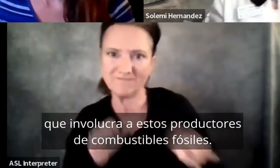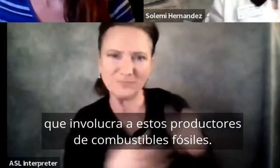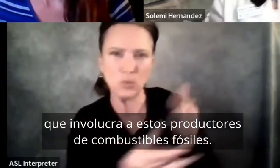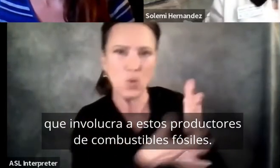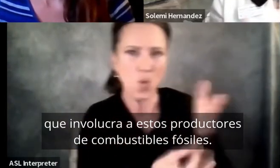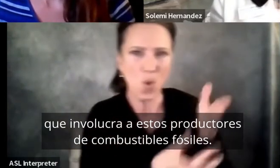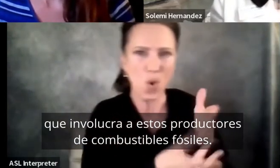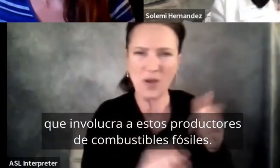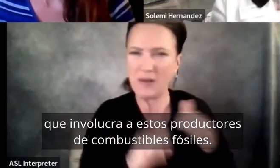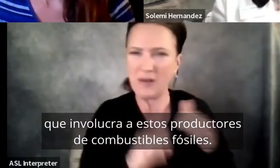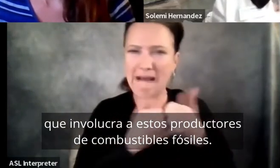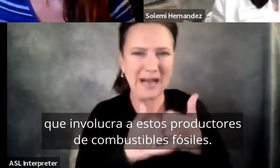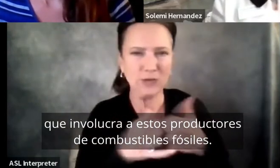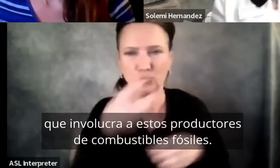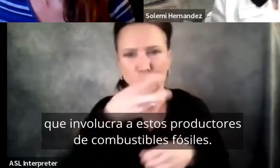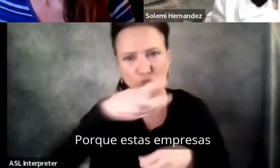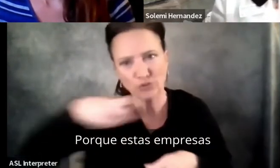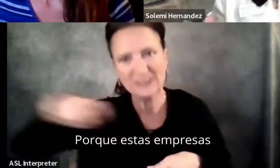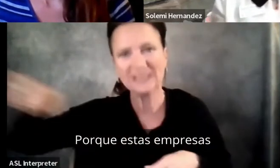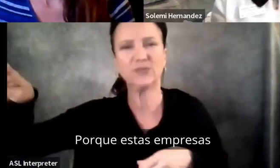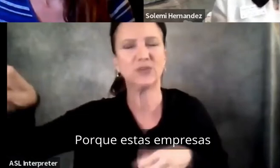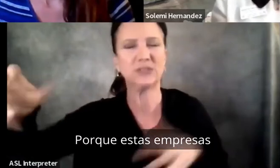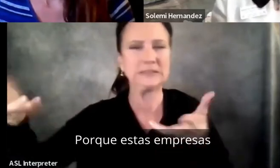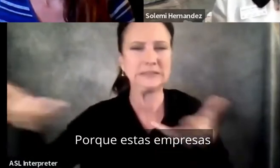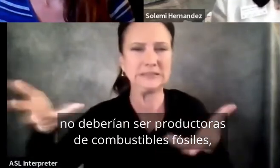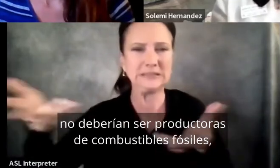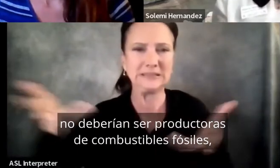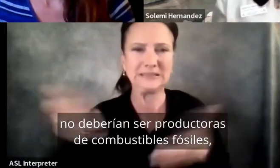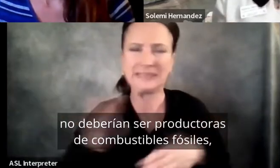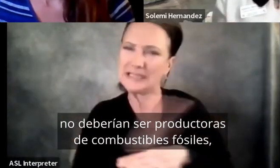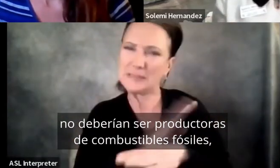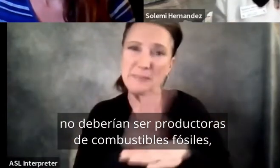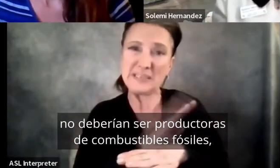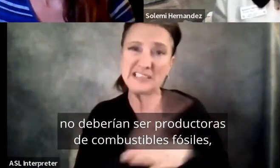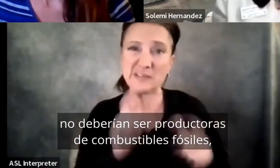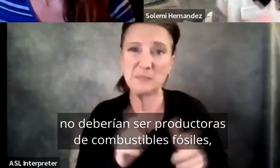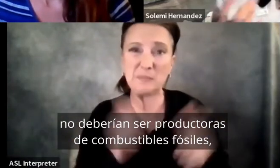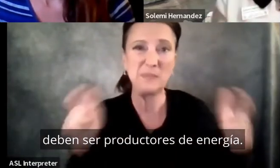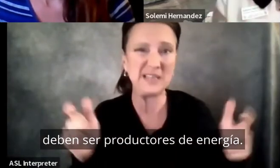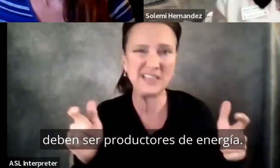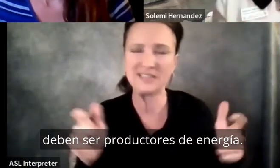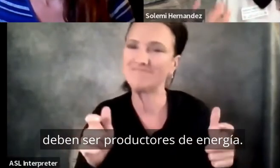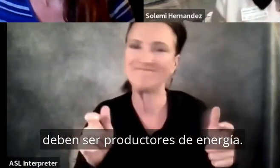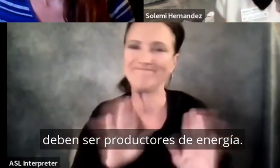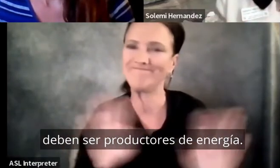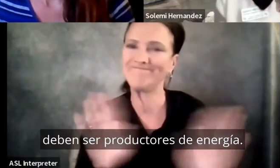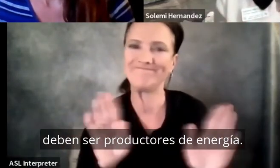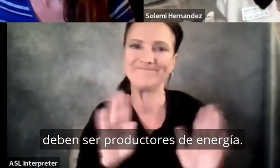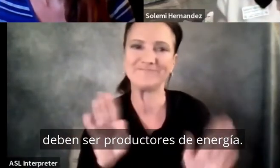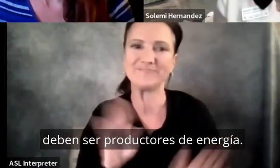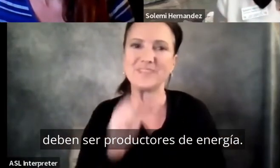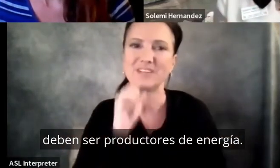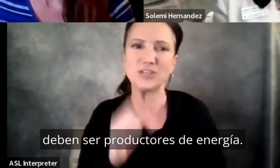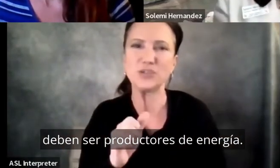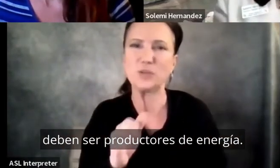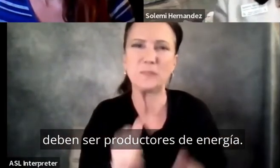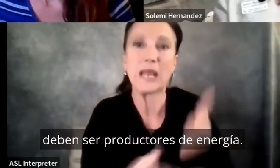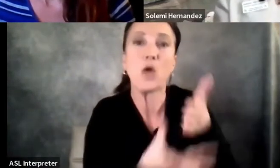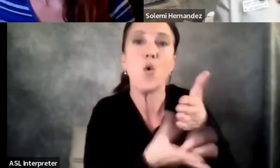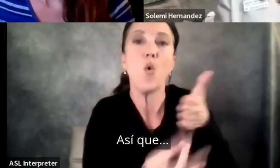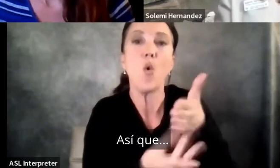this fossil fuel producers, because these companies shouldn't be fossil fuel producers. They should be energy